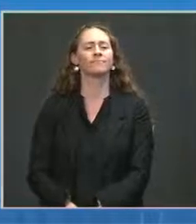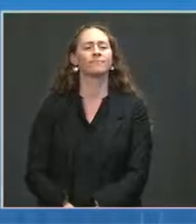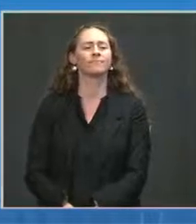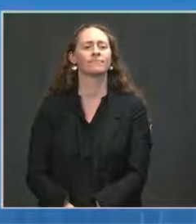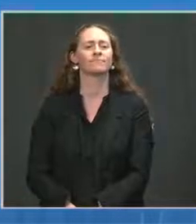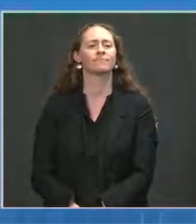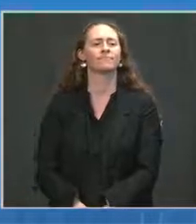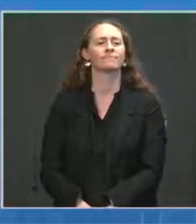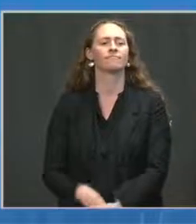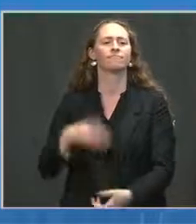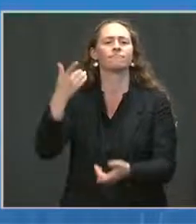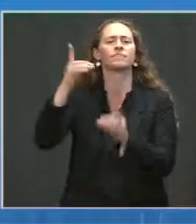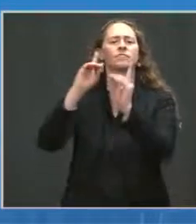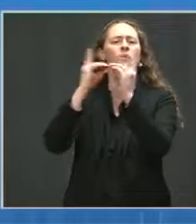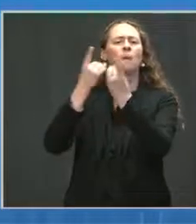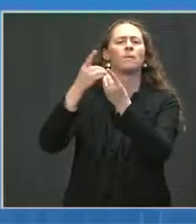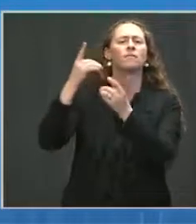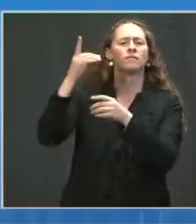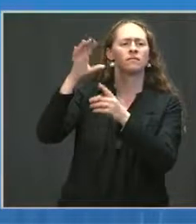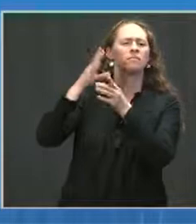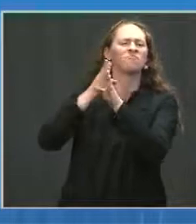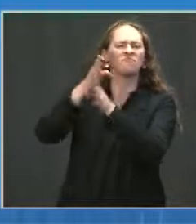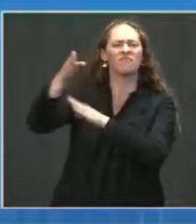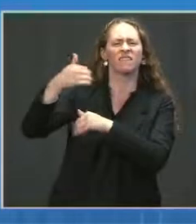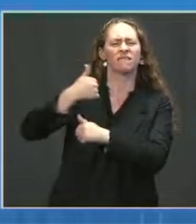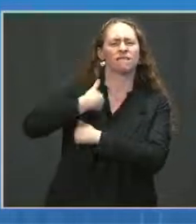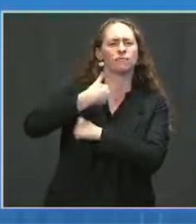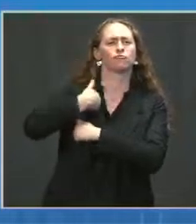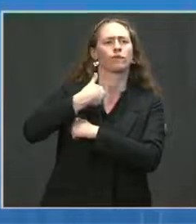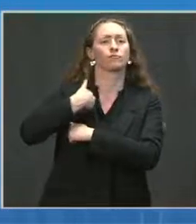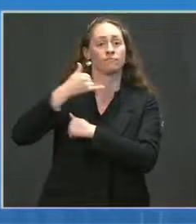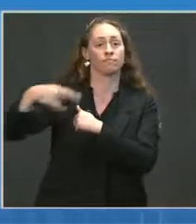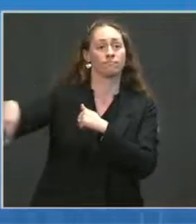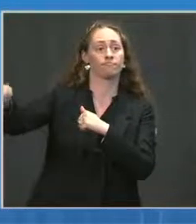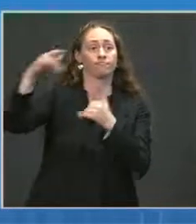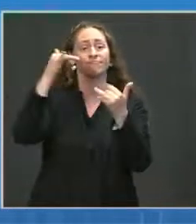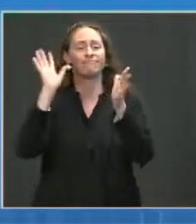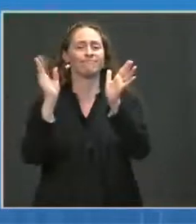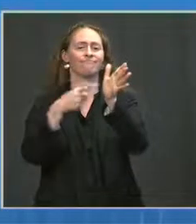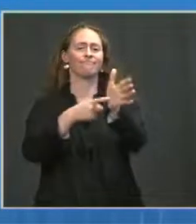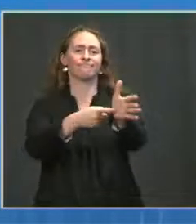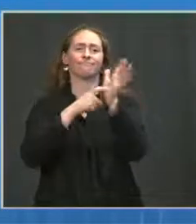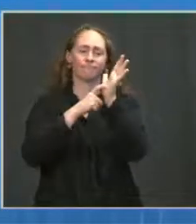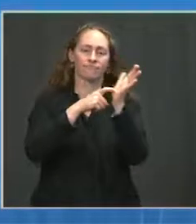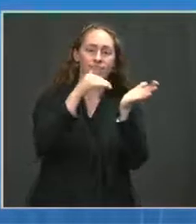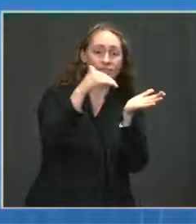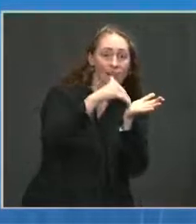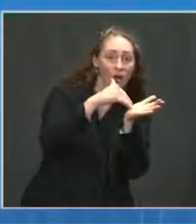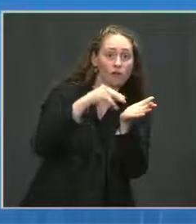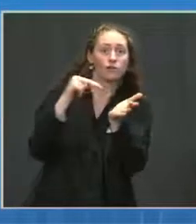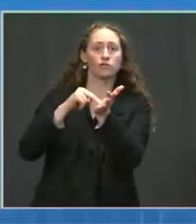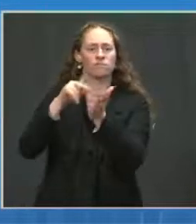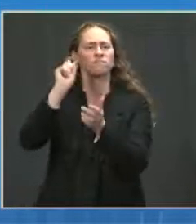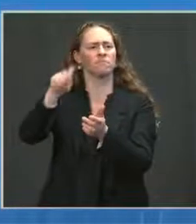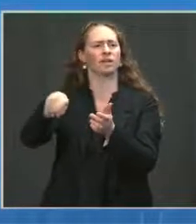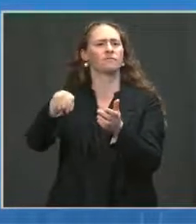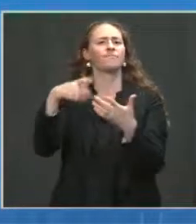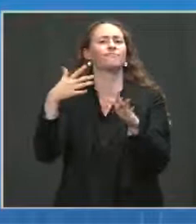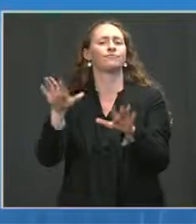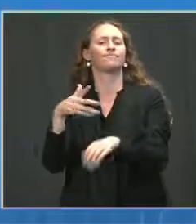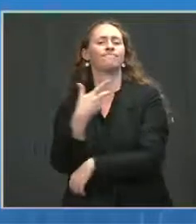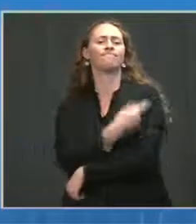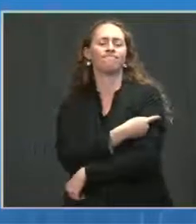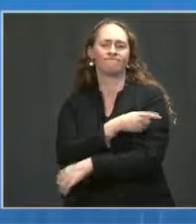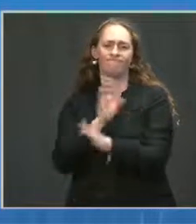announced it will require doctors and nurses and other healthcare workers who provide medical care to our veterans to